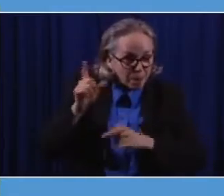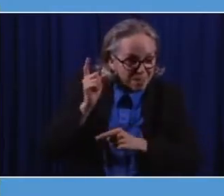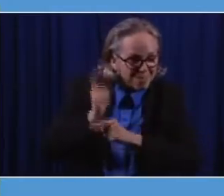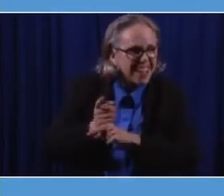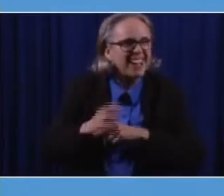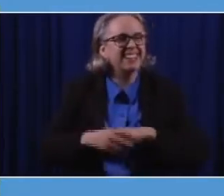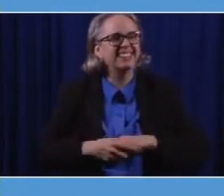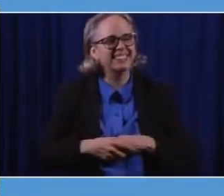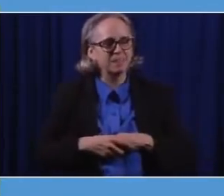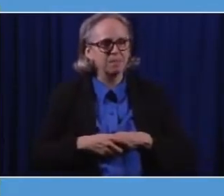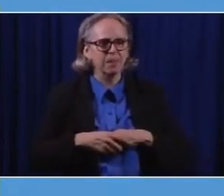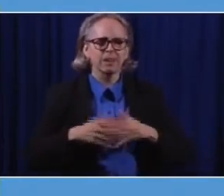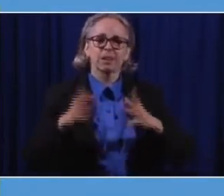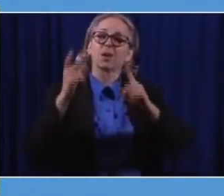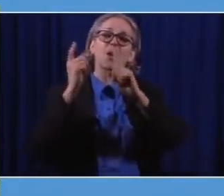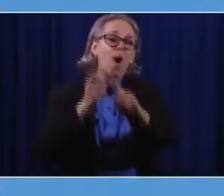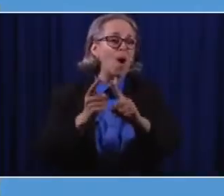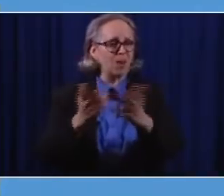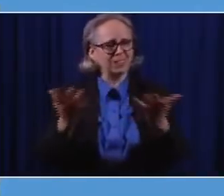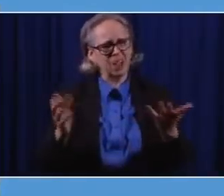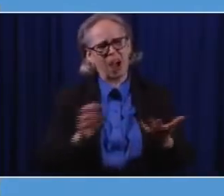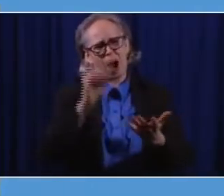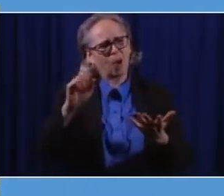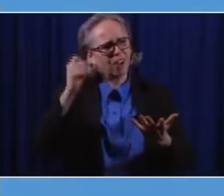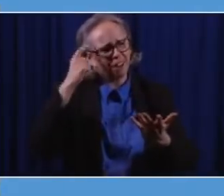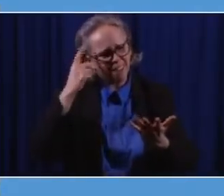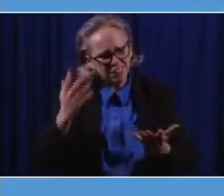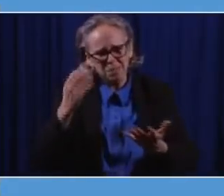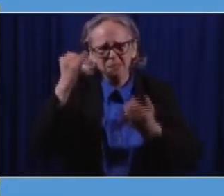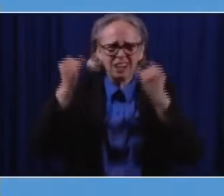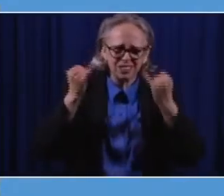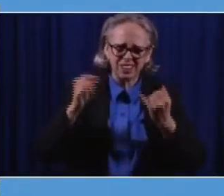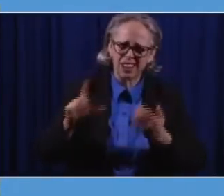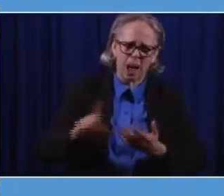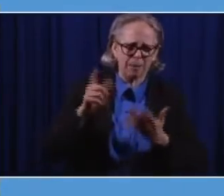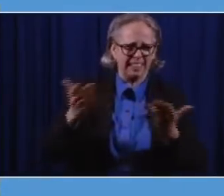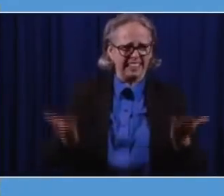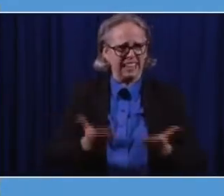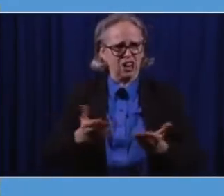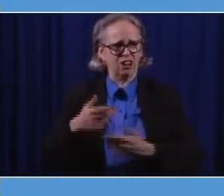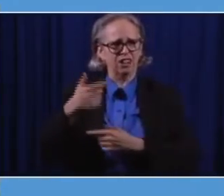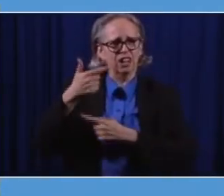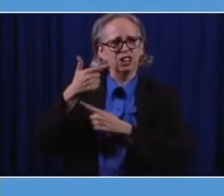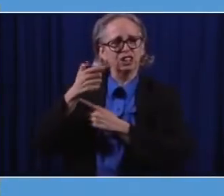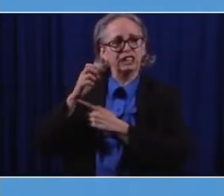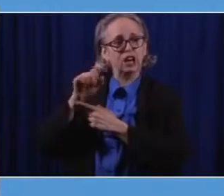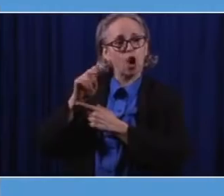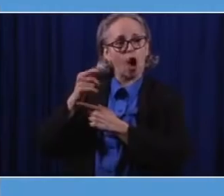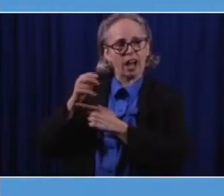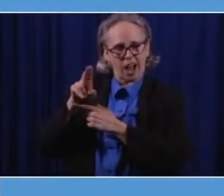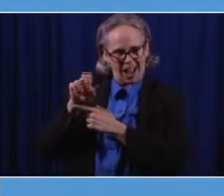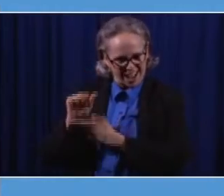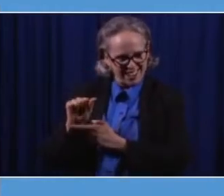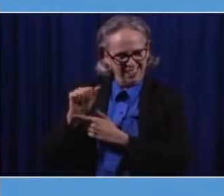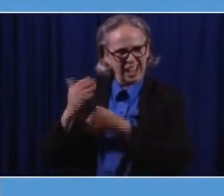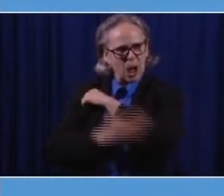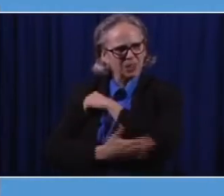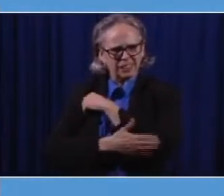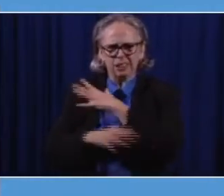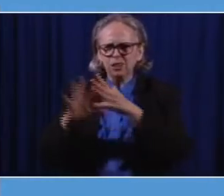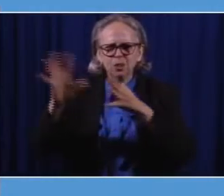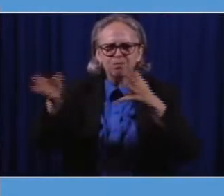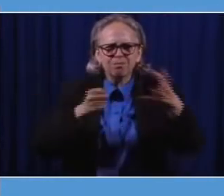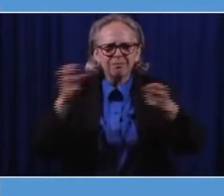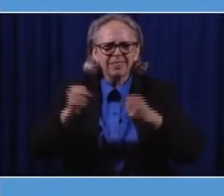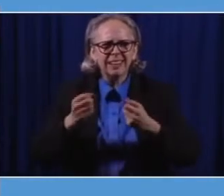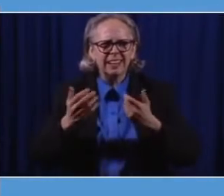goal for the Ohio Governor's Imagination Library in Geauga County is to get as many families and community leaders involved as possible. We want to inspire a love of